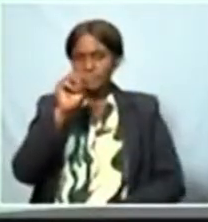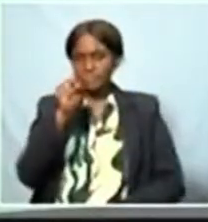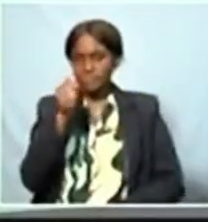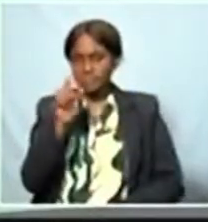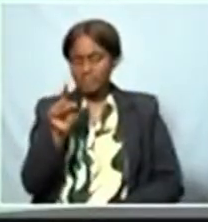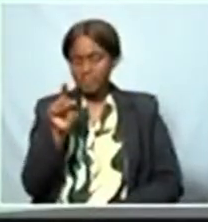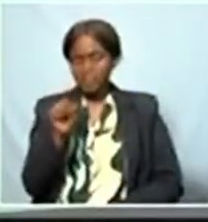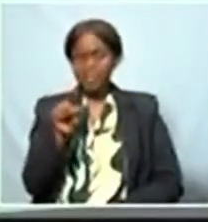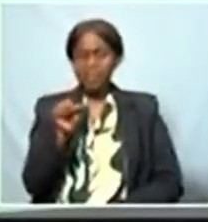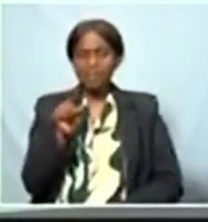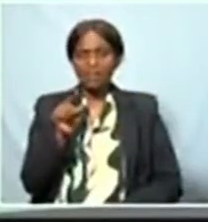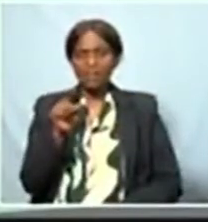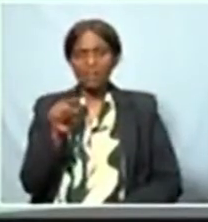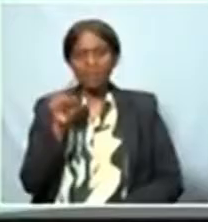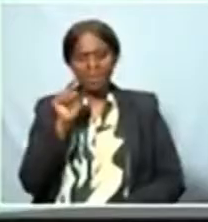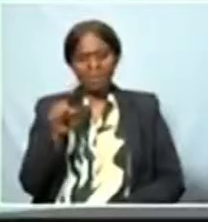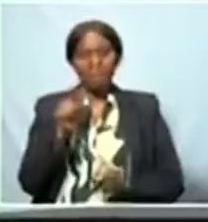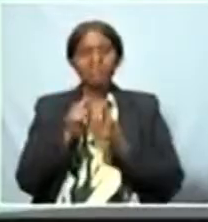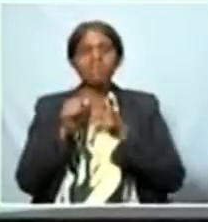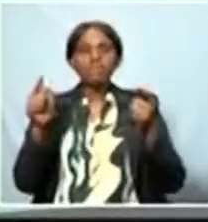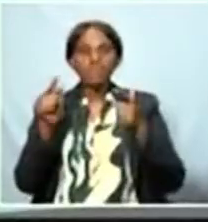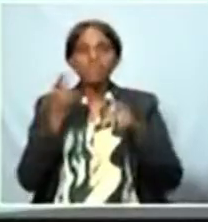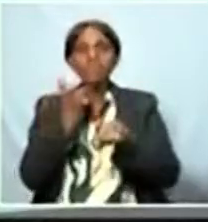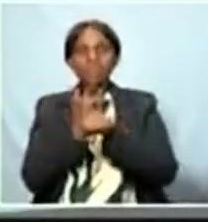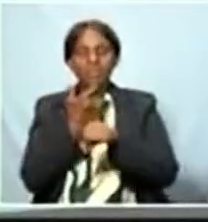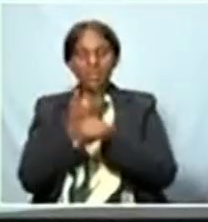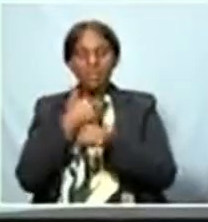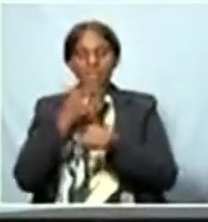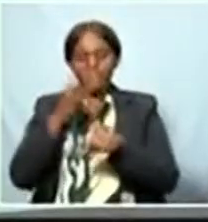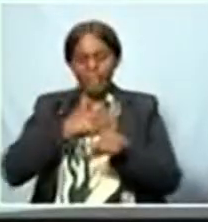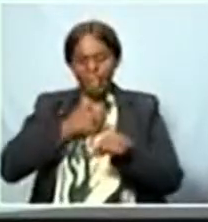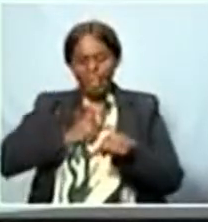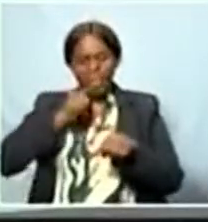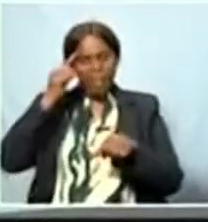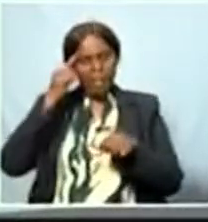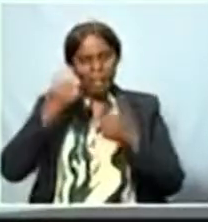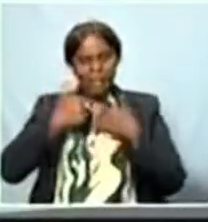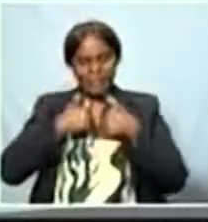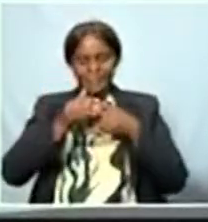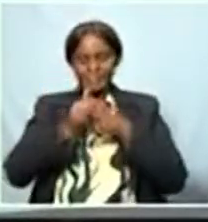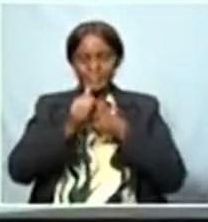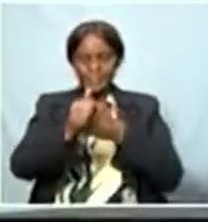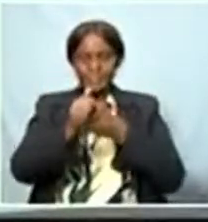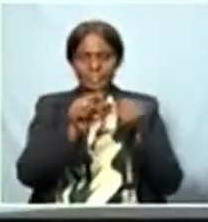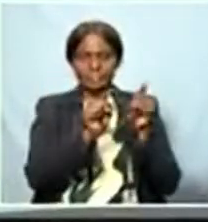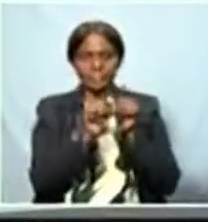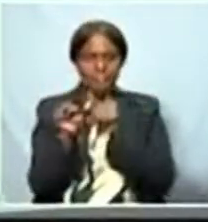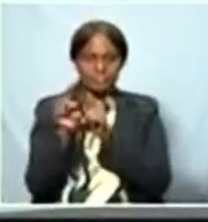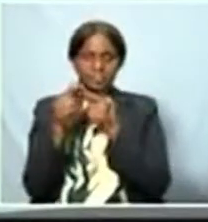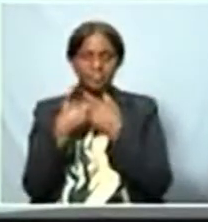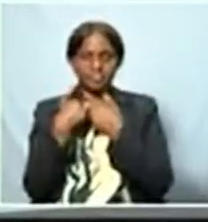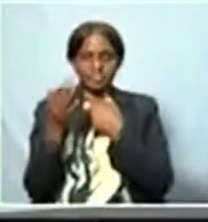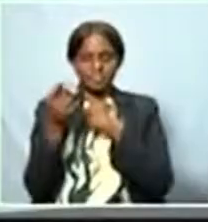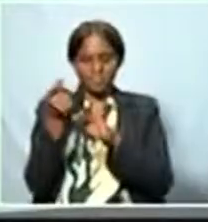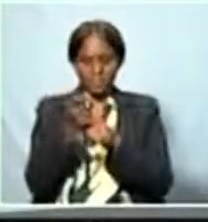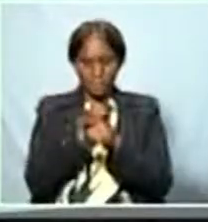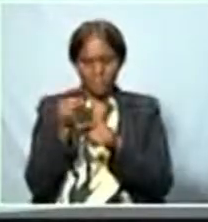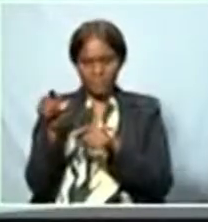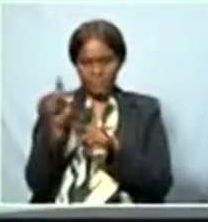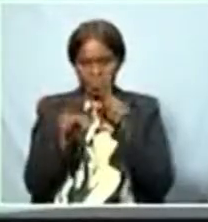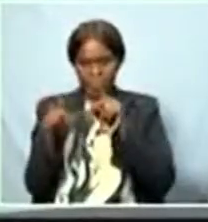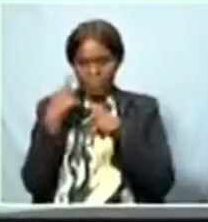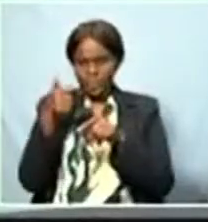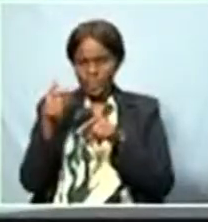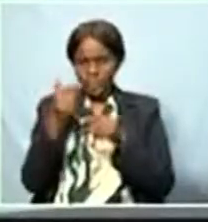was quite complex, and I think there was a drive also from the people who